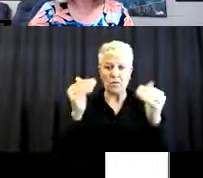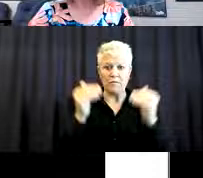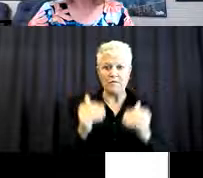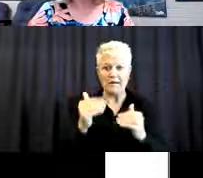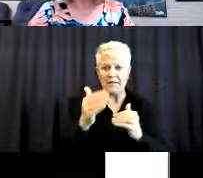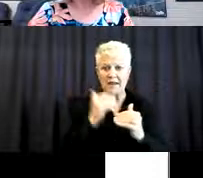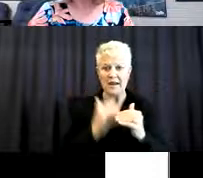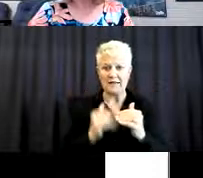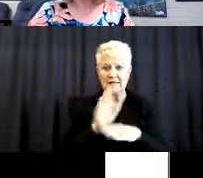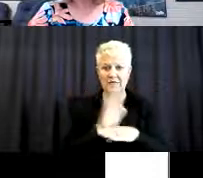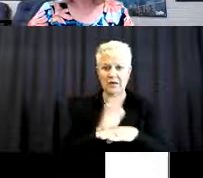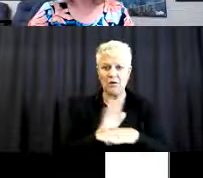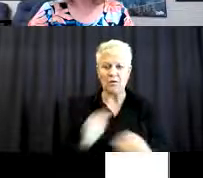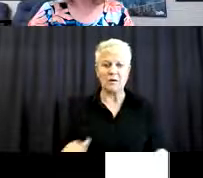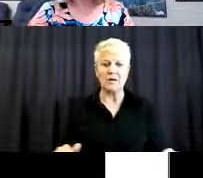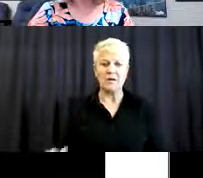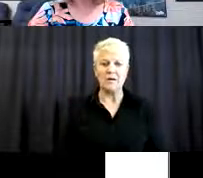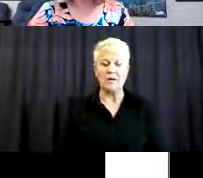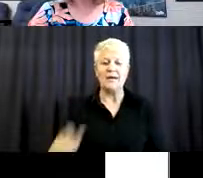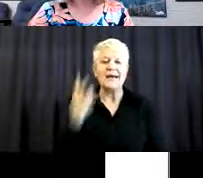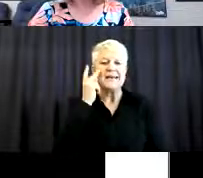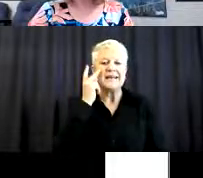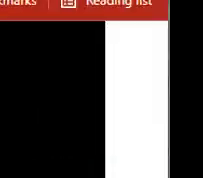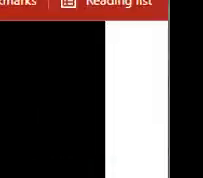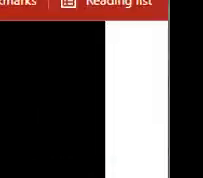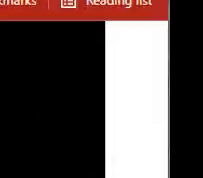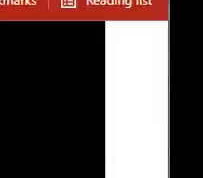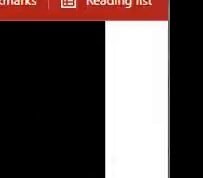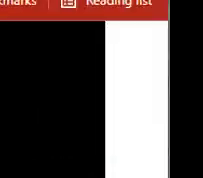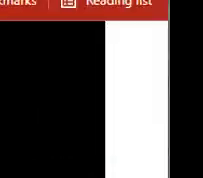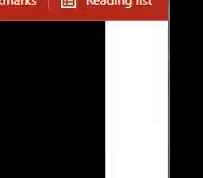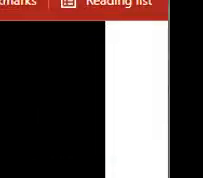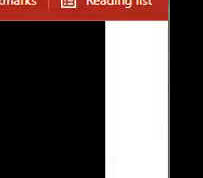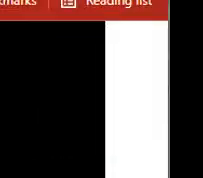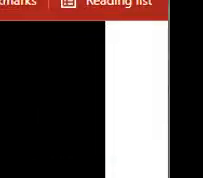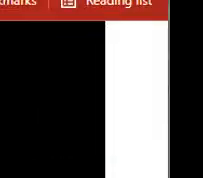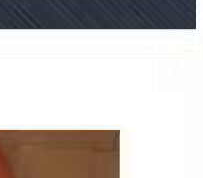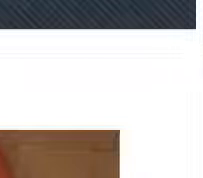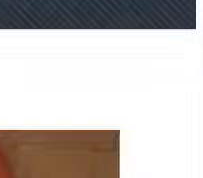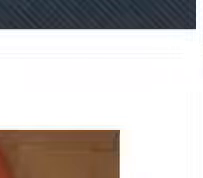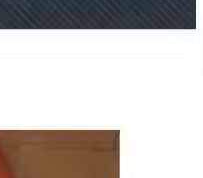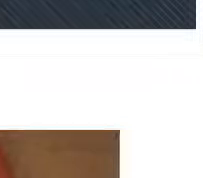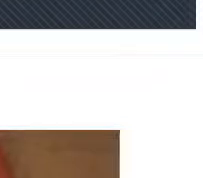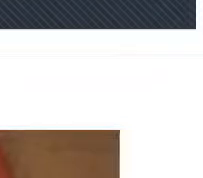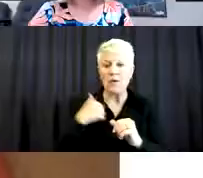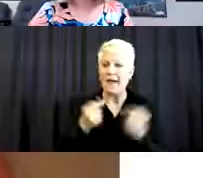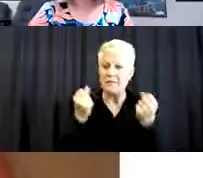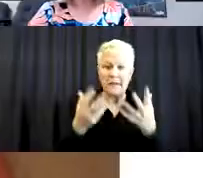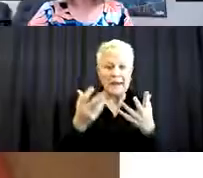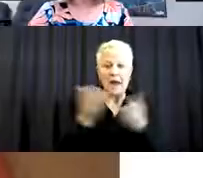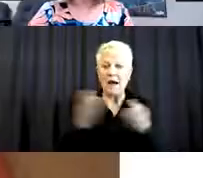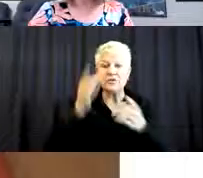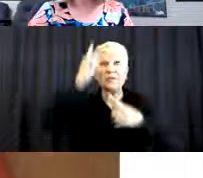video? This is Kristen. We have a comment. It says, so it's not too overwhelming to have so many objects dangling